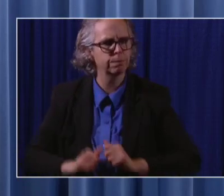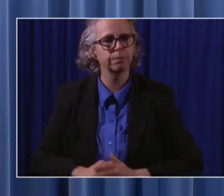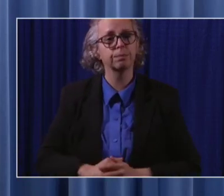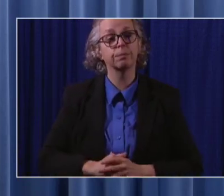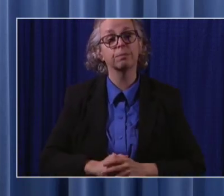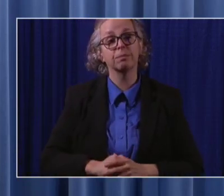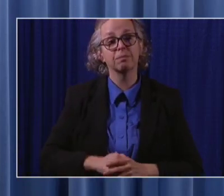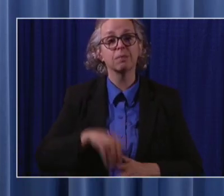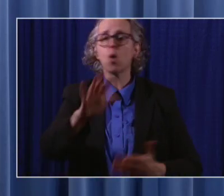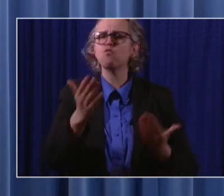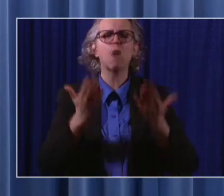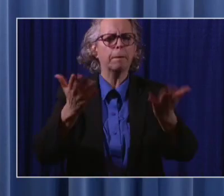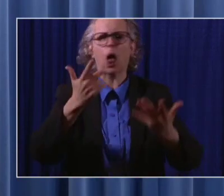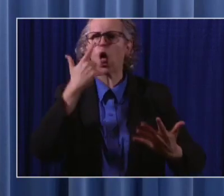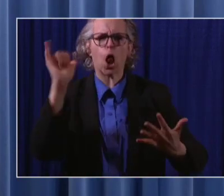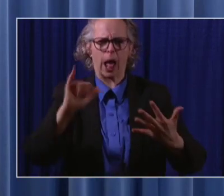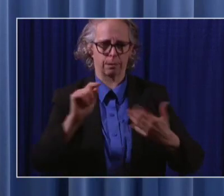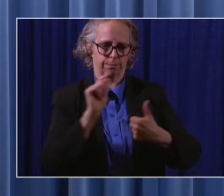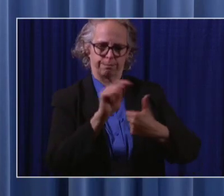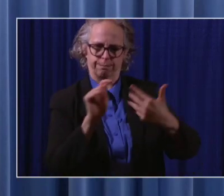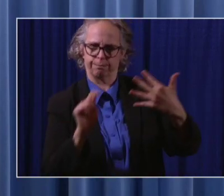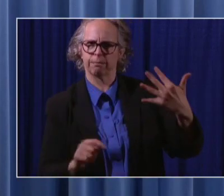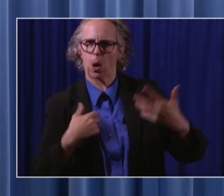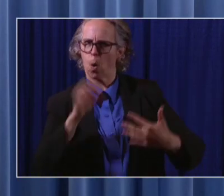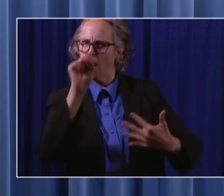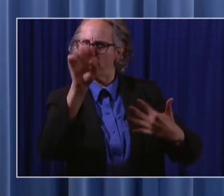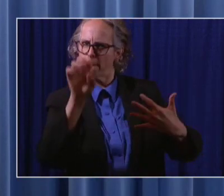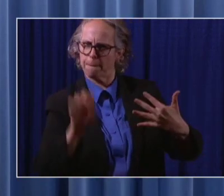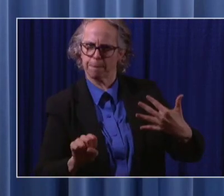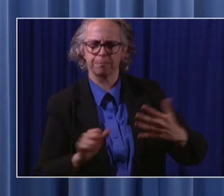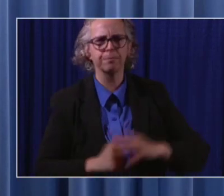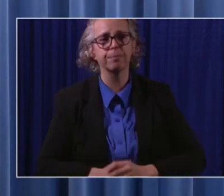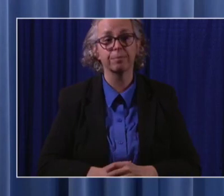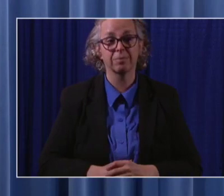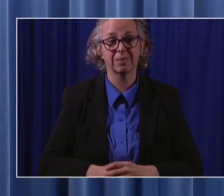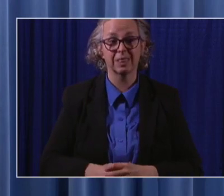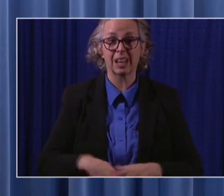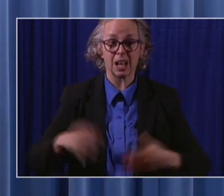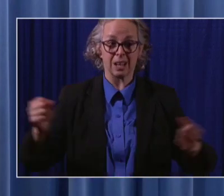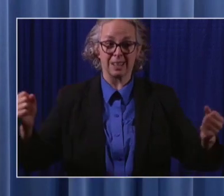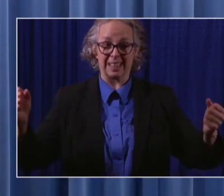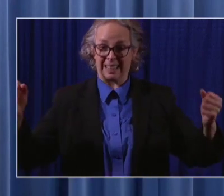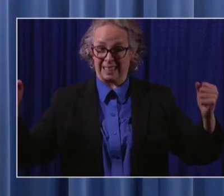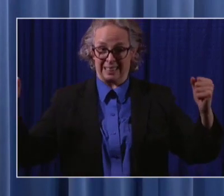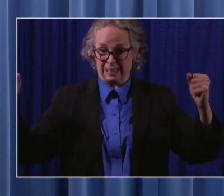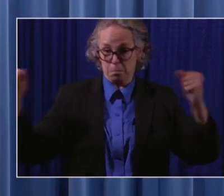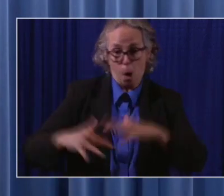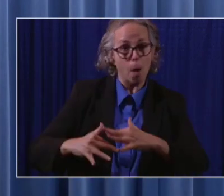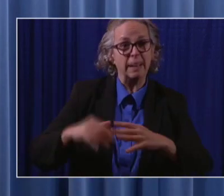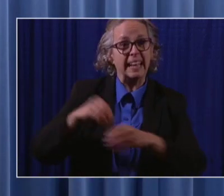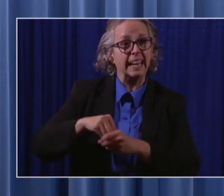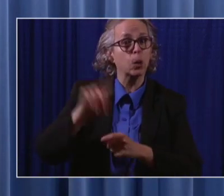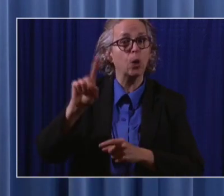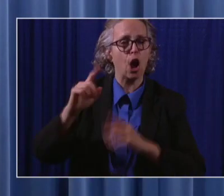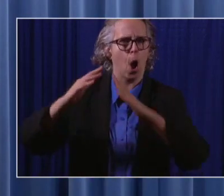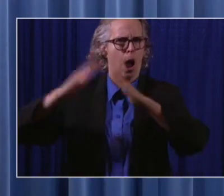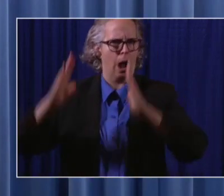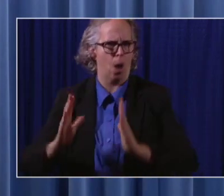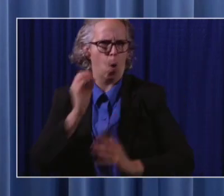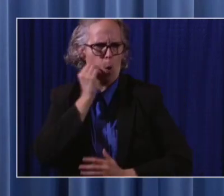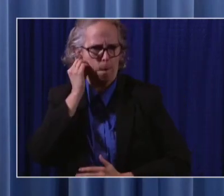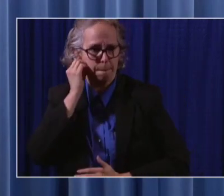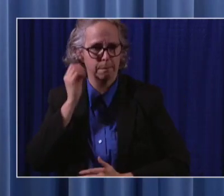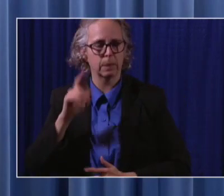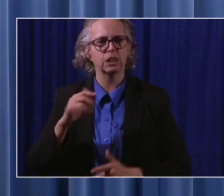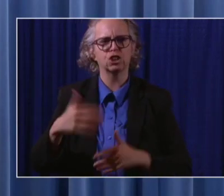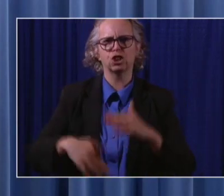to gatherings. 1, gatherings at a household or family residence should be limited to close friends and